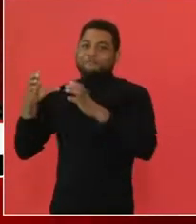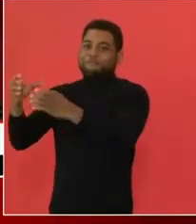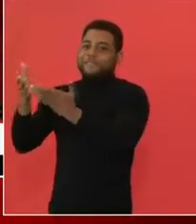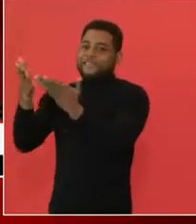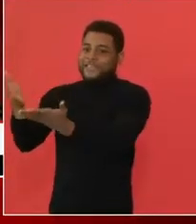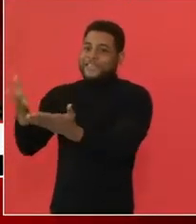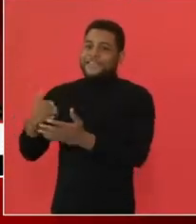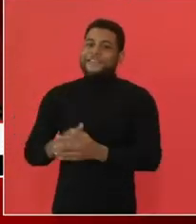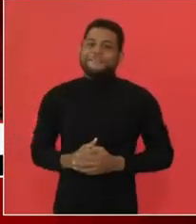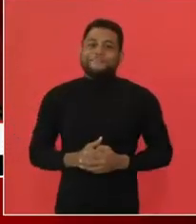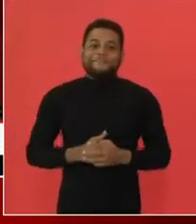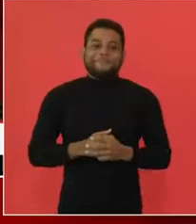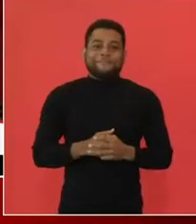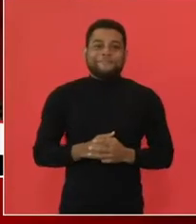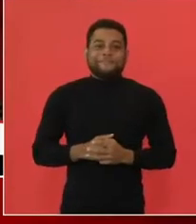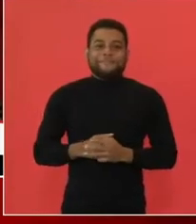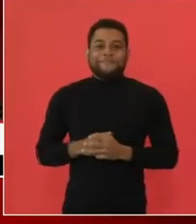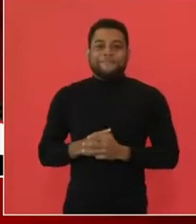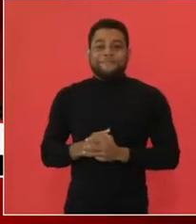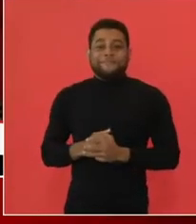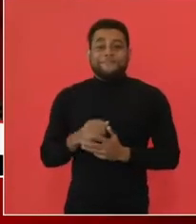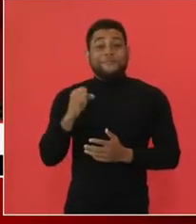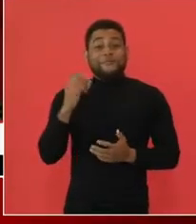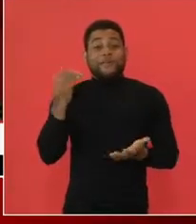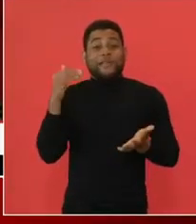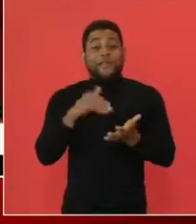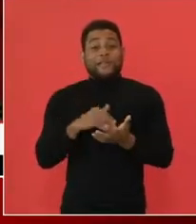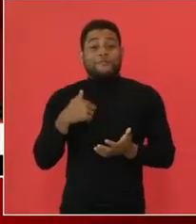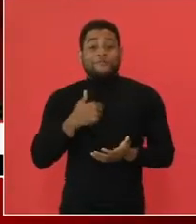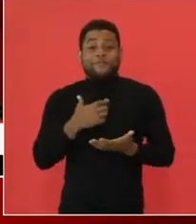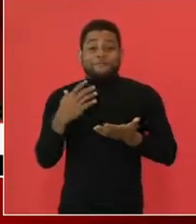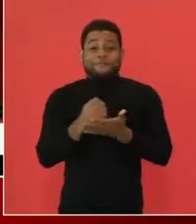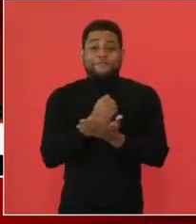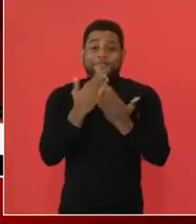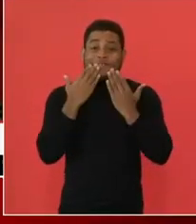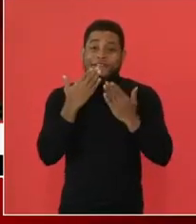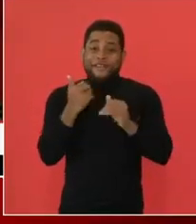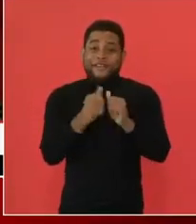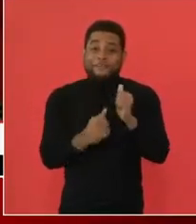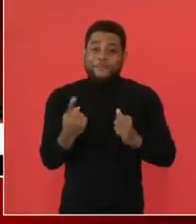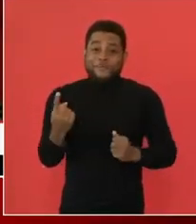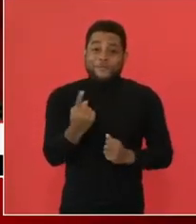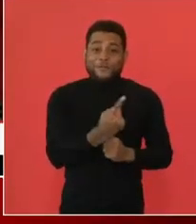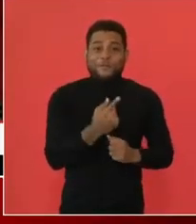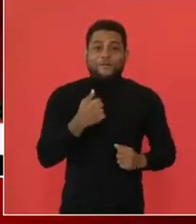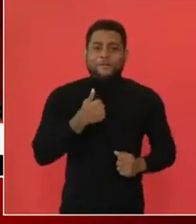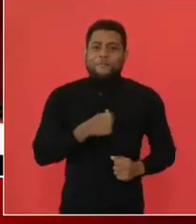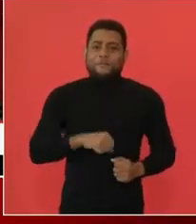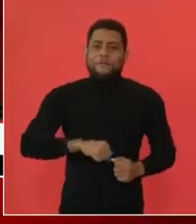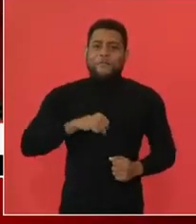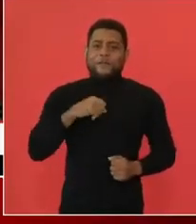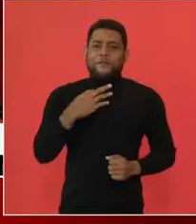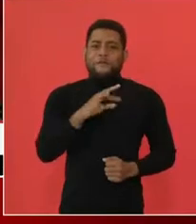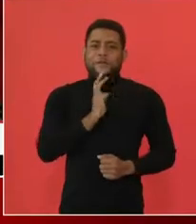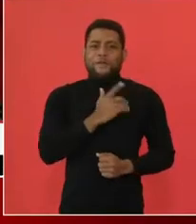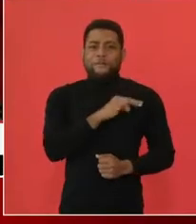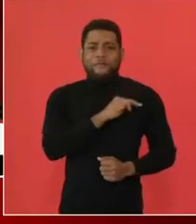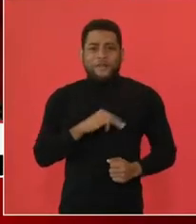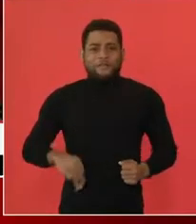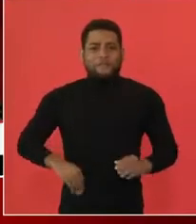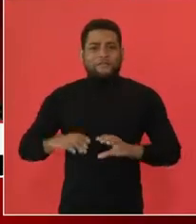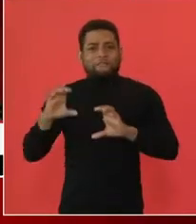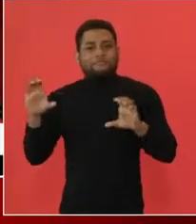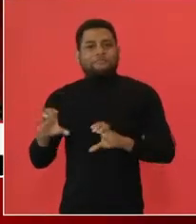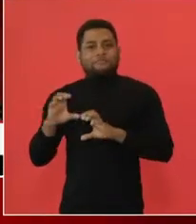with that said, I just wanted to thank everybody again. I'm so proud of the actions of our mayor during our crisis, of